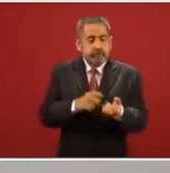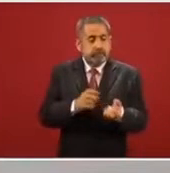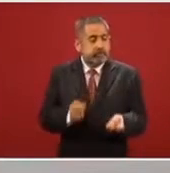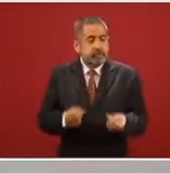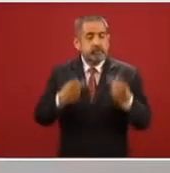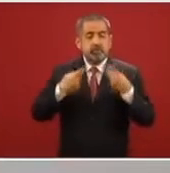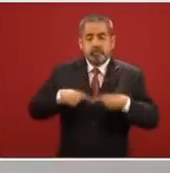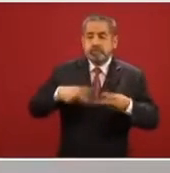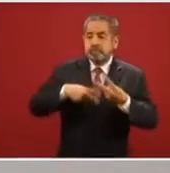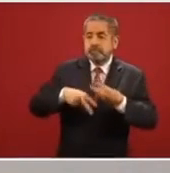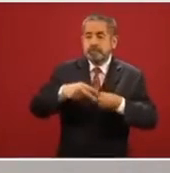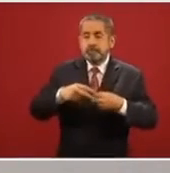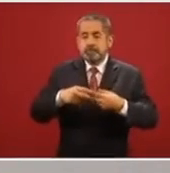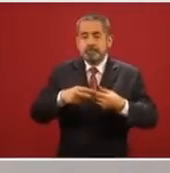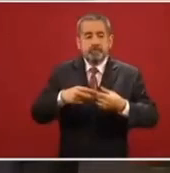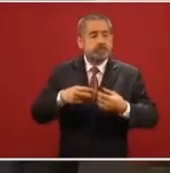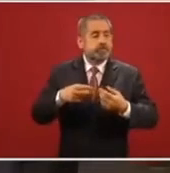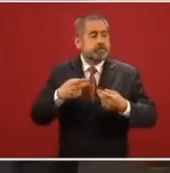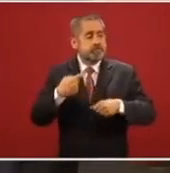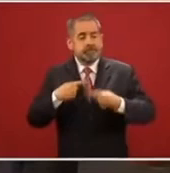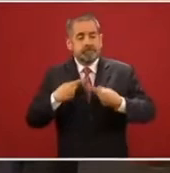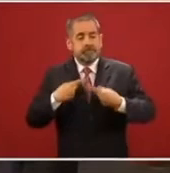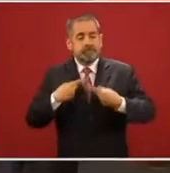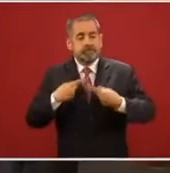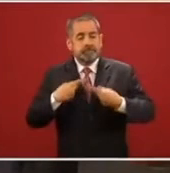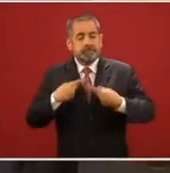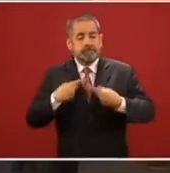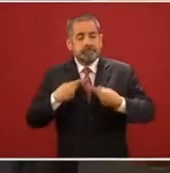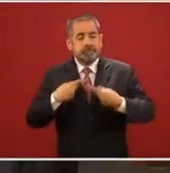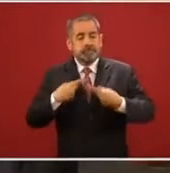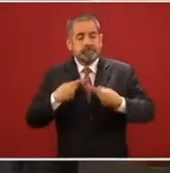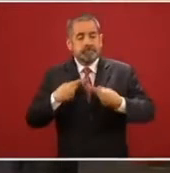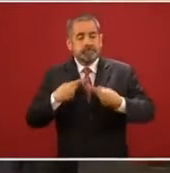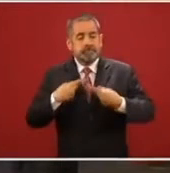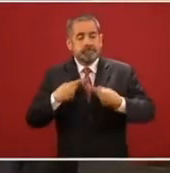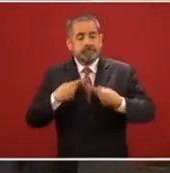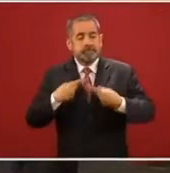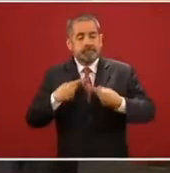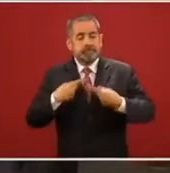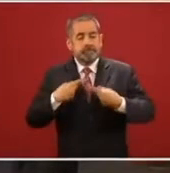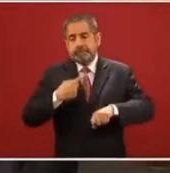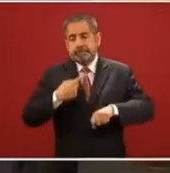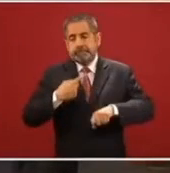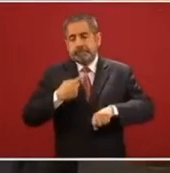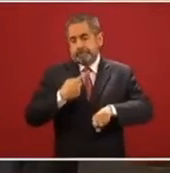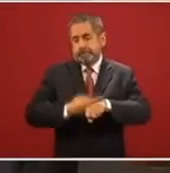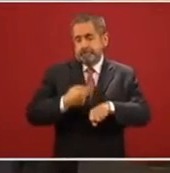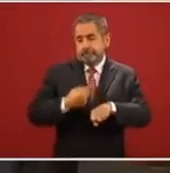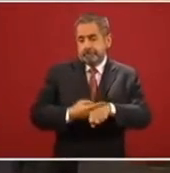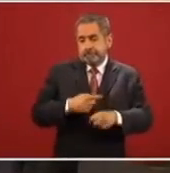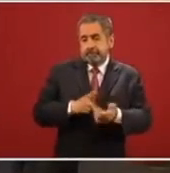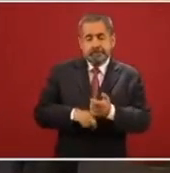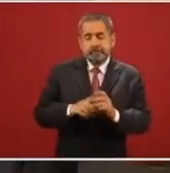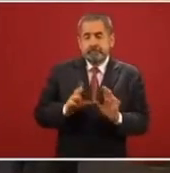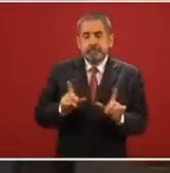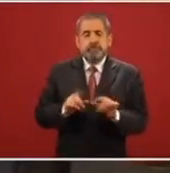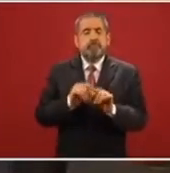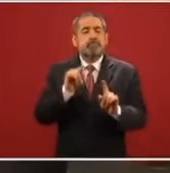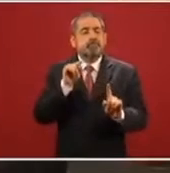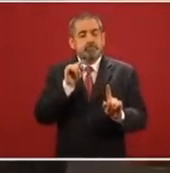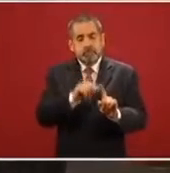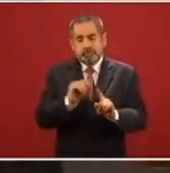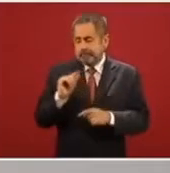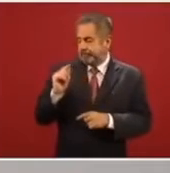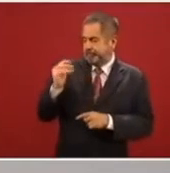persons, el número de personas afectadas, the number of persons affected. es solamente quienes